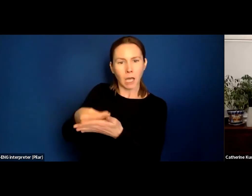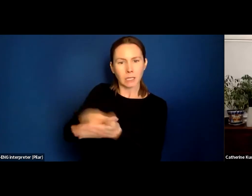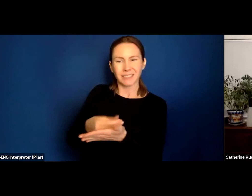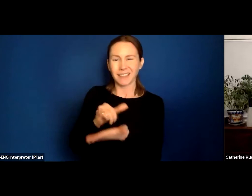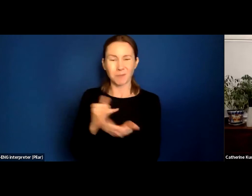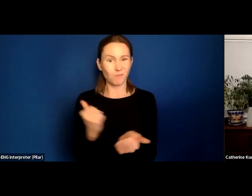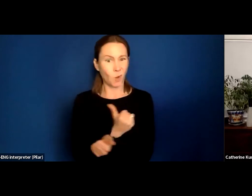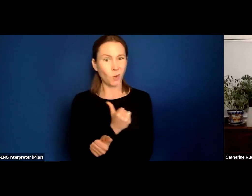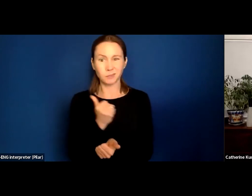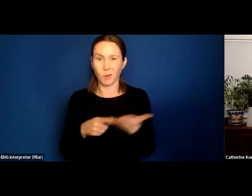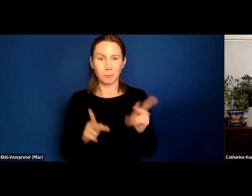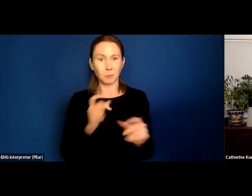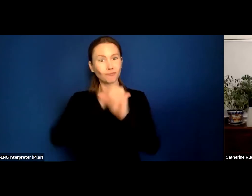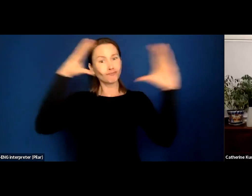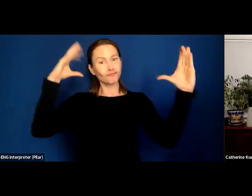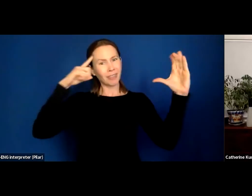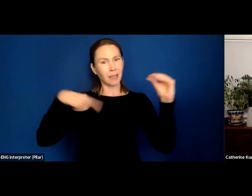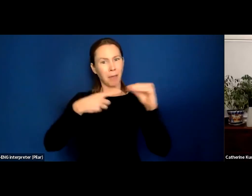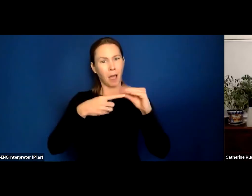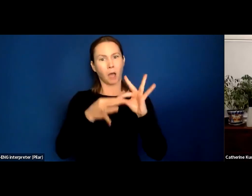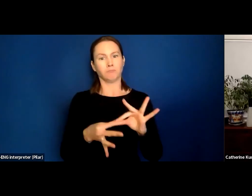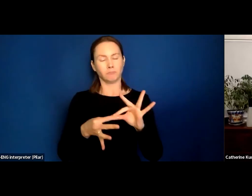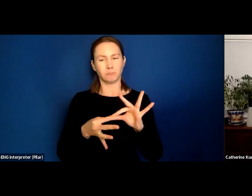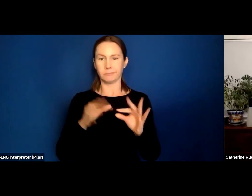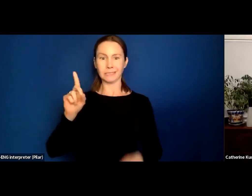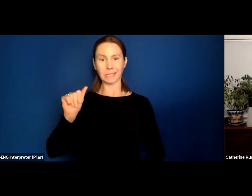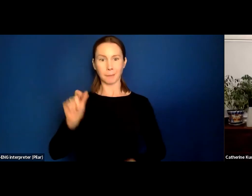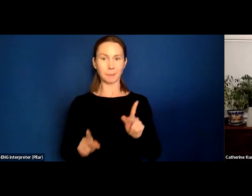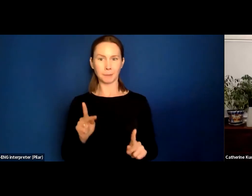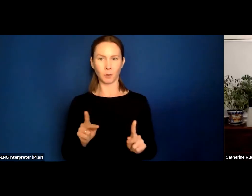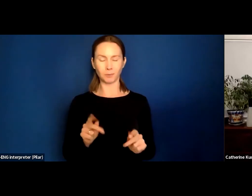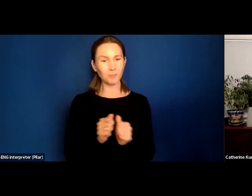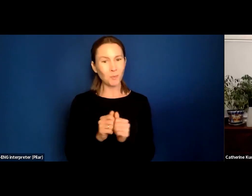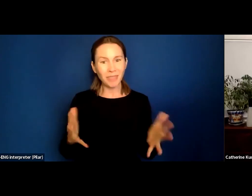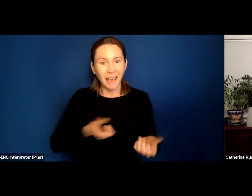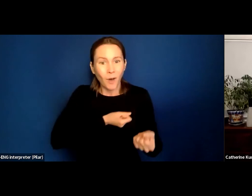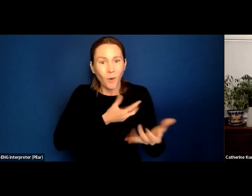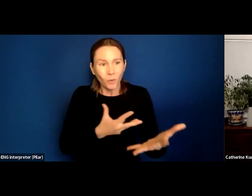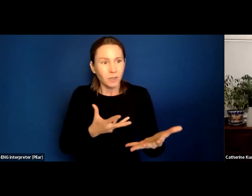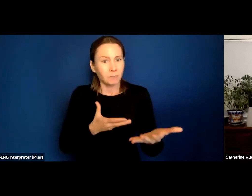of disability and disabled people. And basically, without the voices of people with